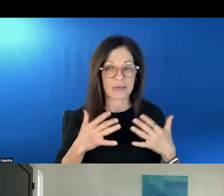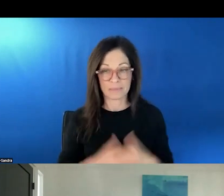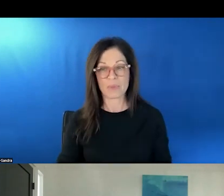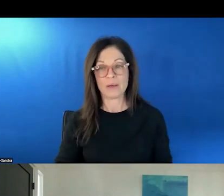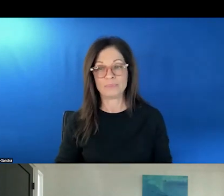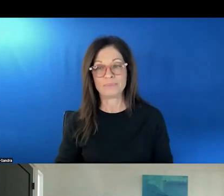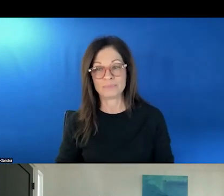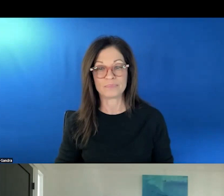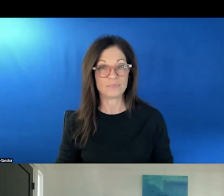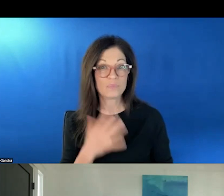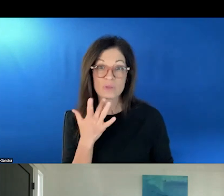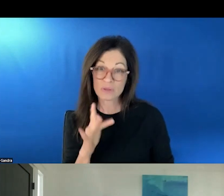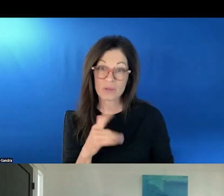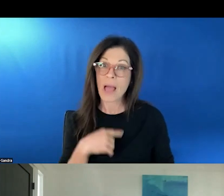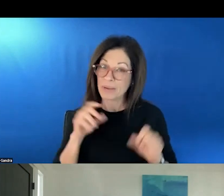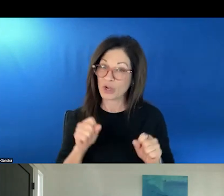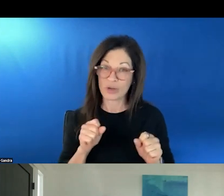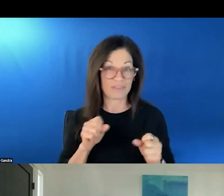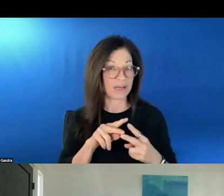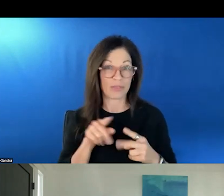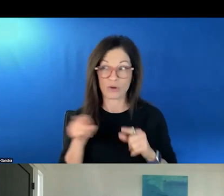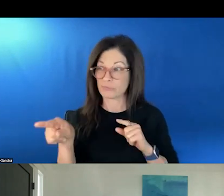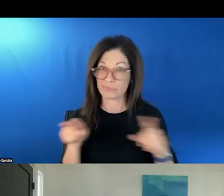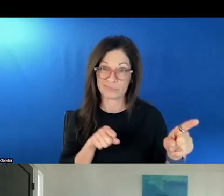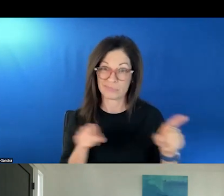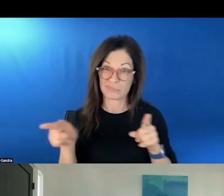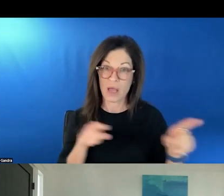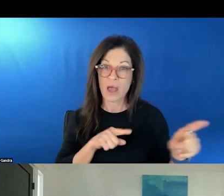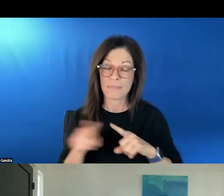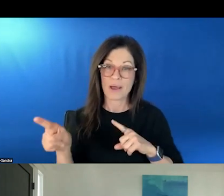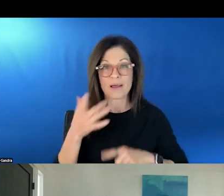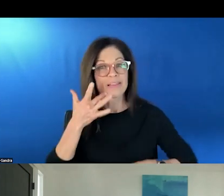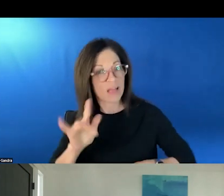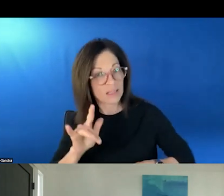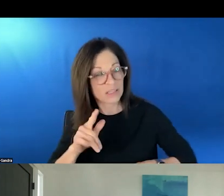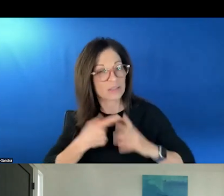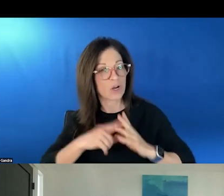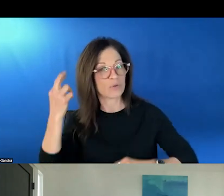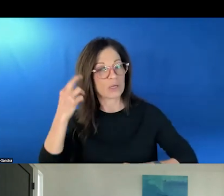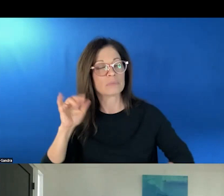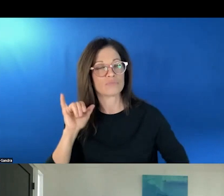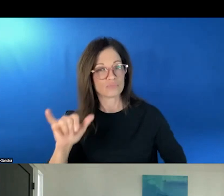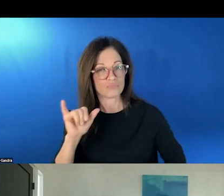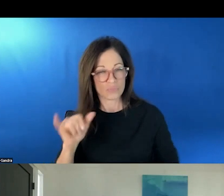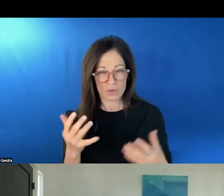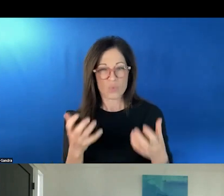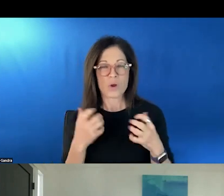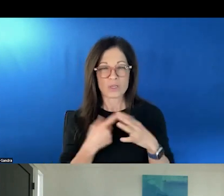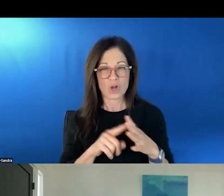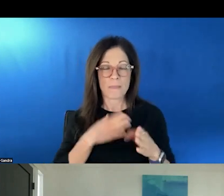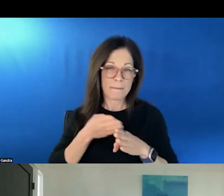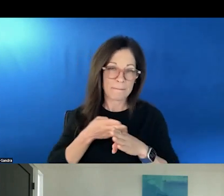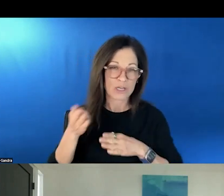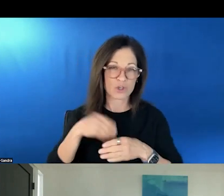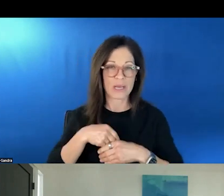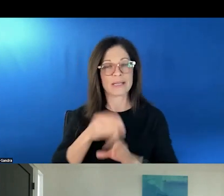And luckily, I could have gone one of two ways, but luckily I, started realizing that I wanted to start my major in